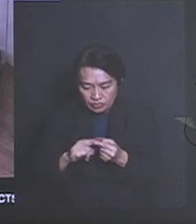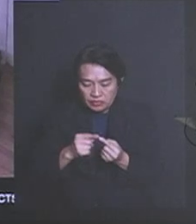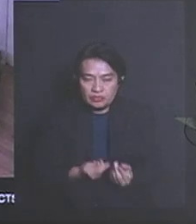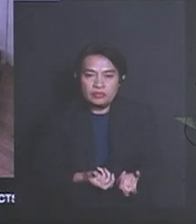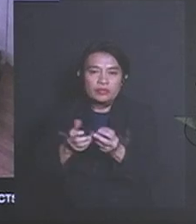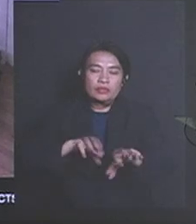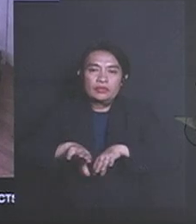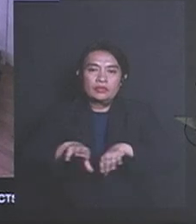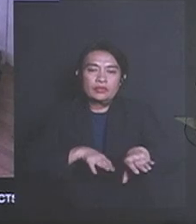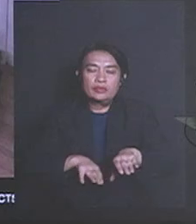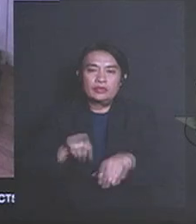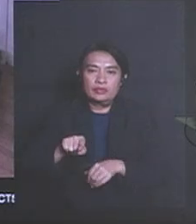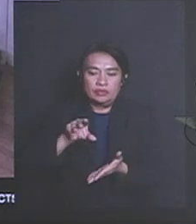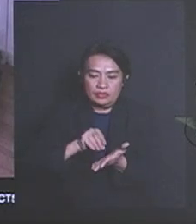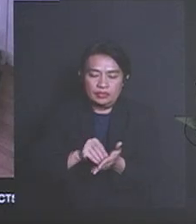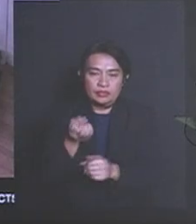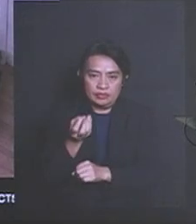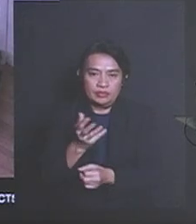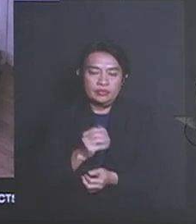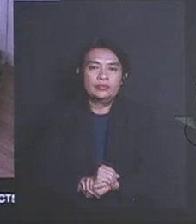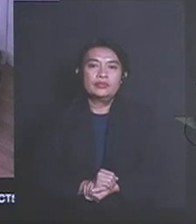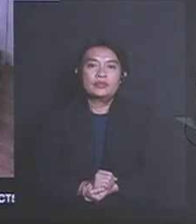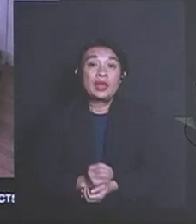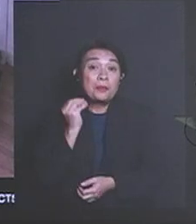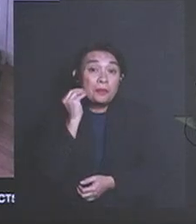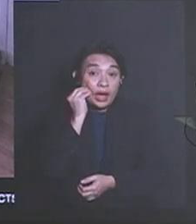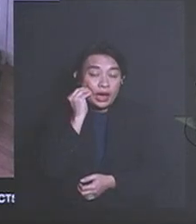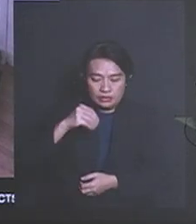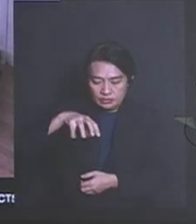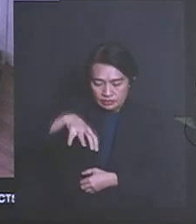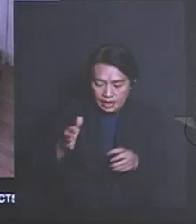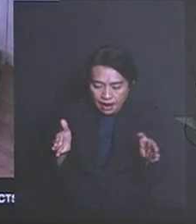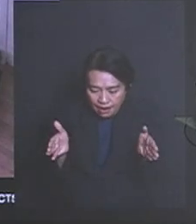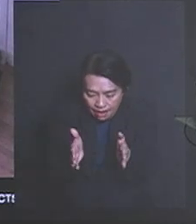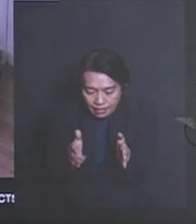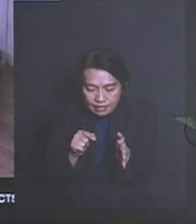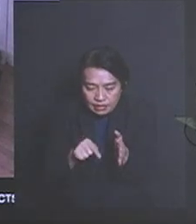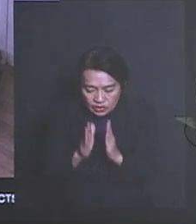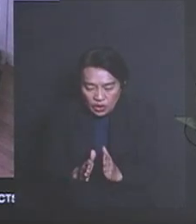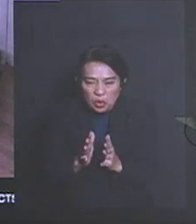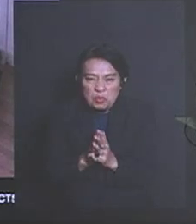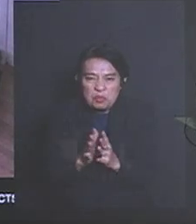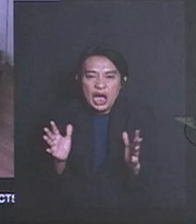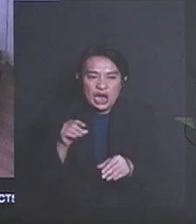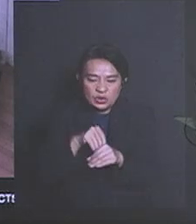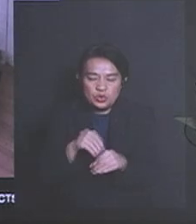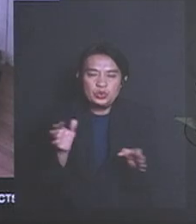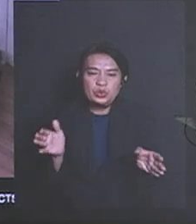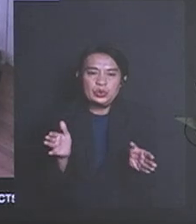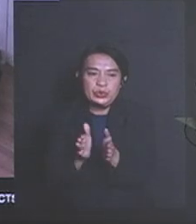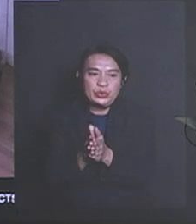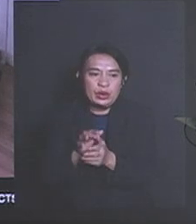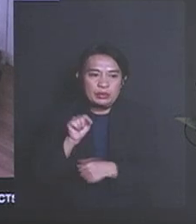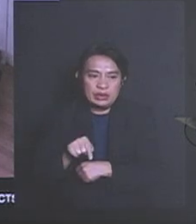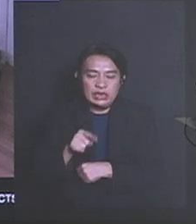And some houses which are very small, but there are so many residents living in, so we need to make the mezzanine floor to provide an extra